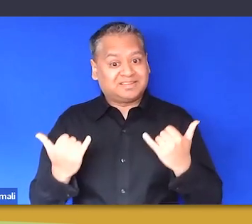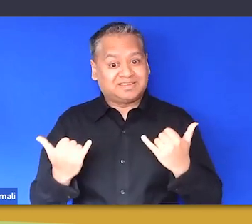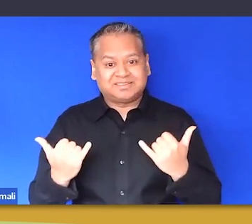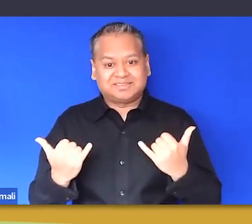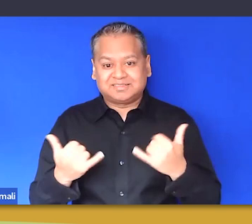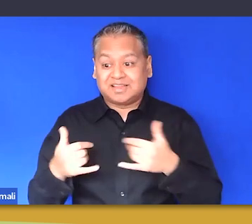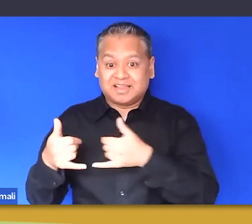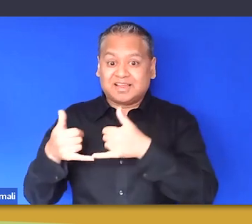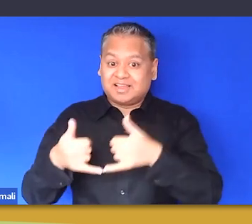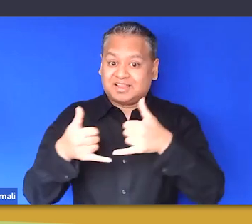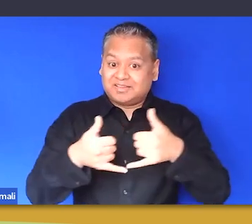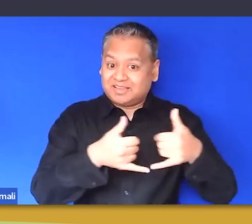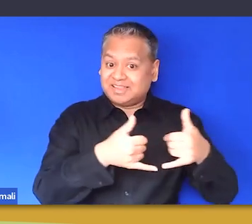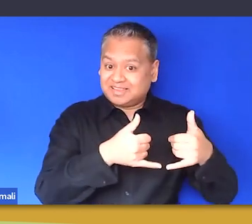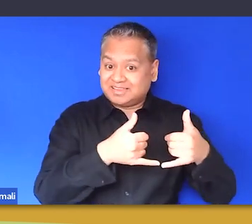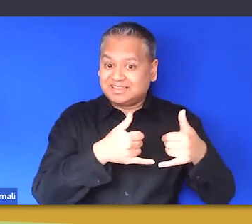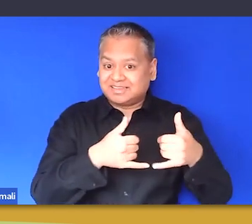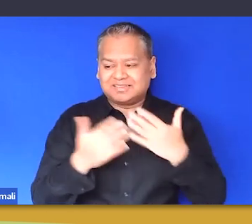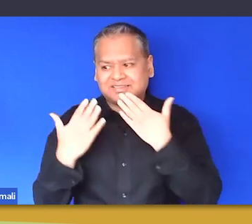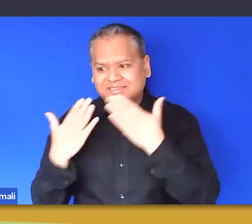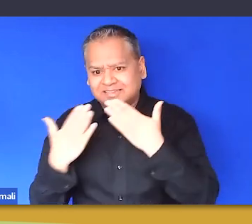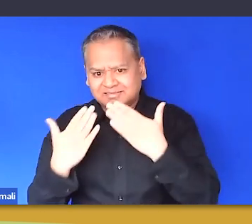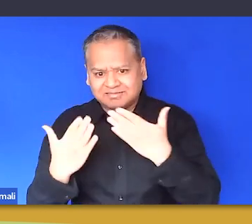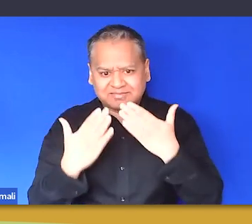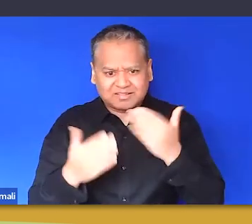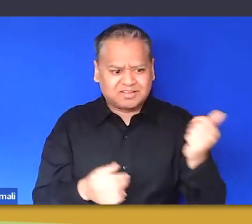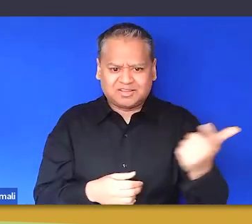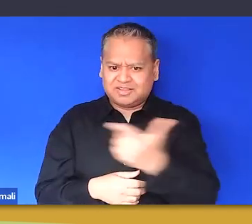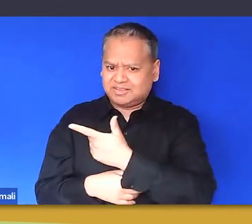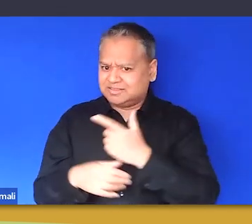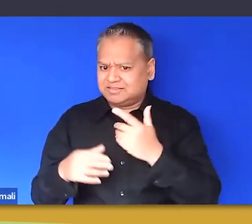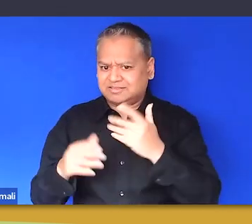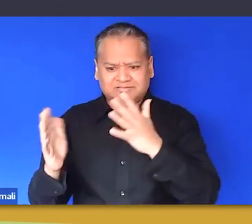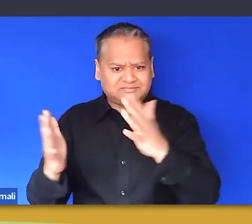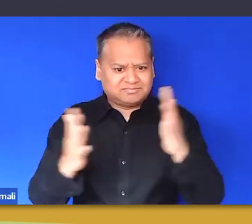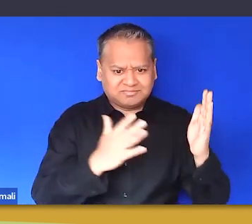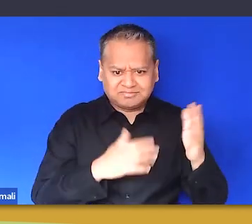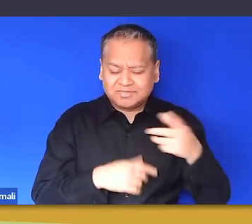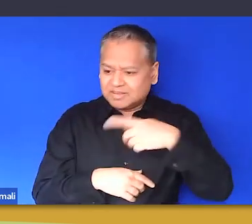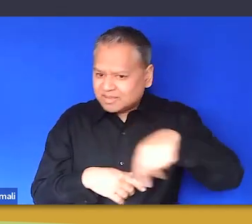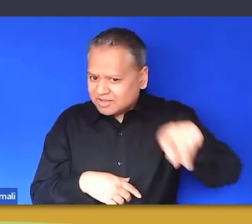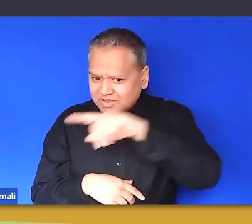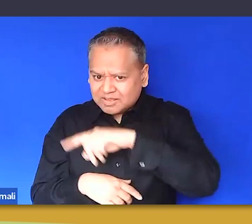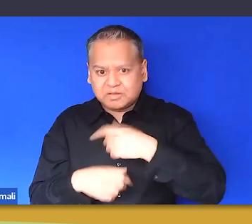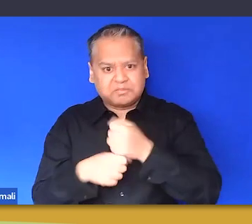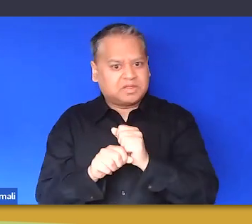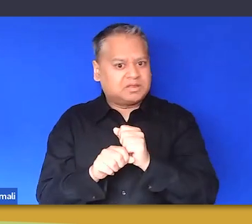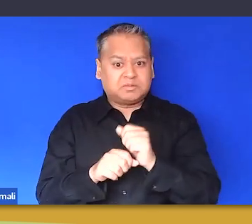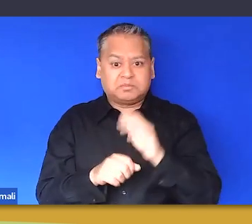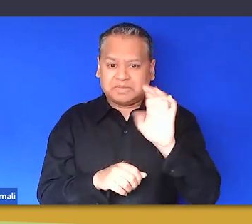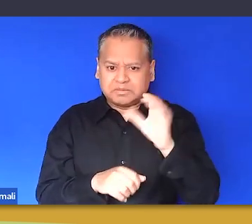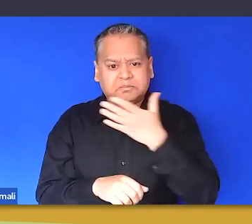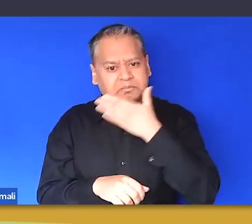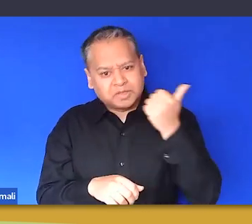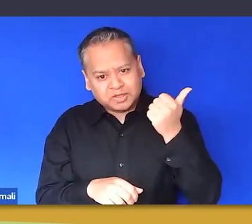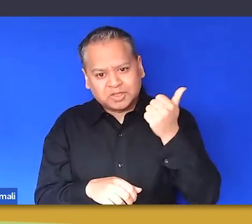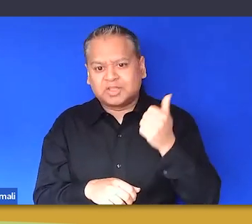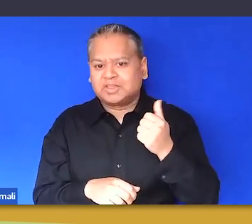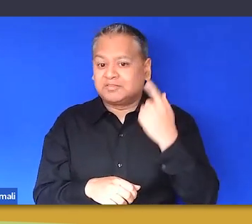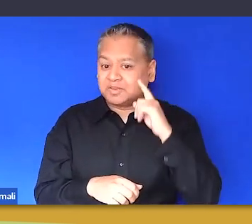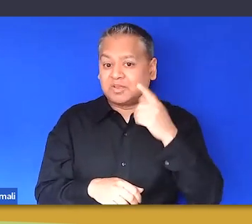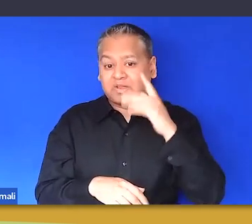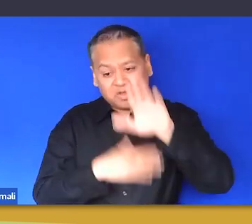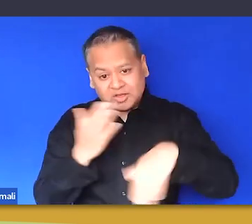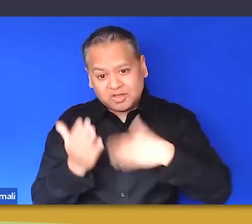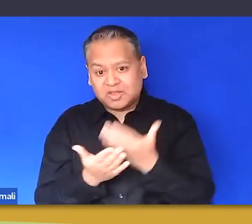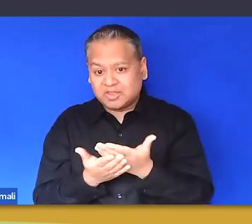celebrating multiculturalism and fighting against racism, you are making British Columbia a better place for everyone. And now I want to turn it